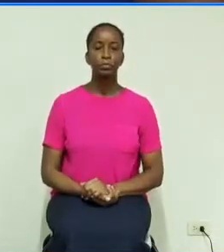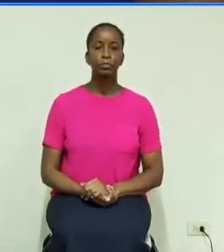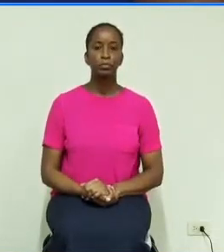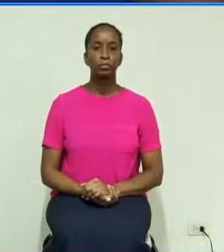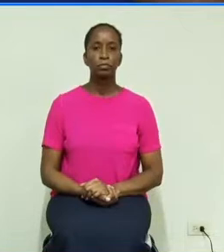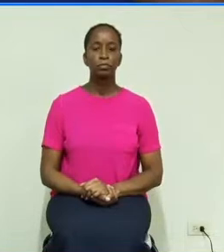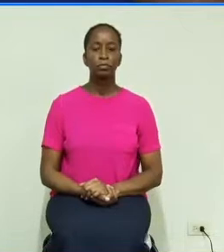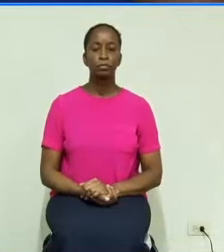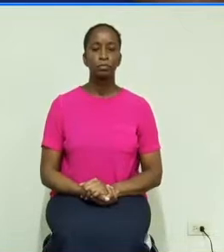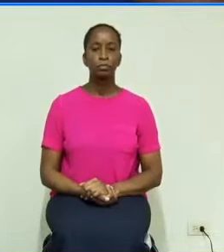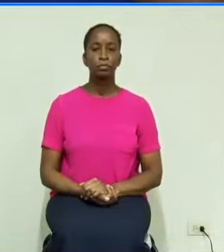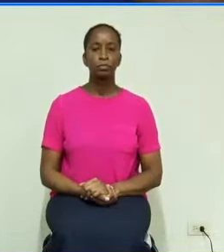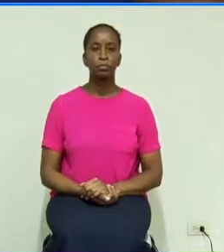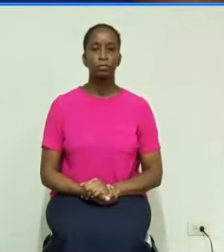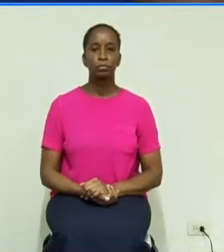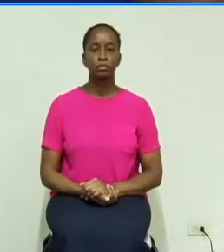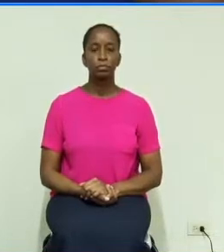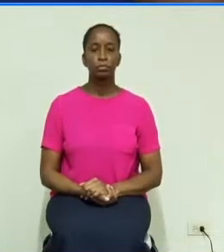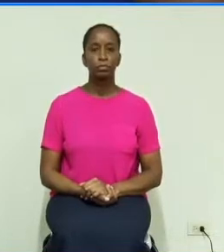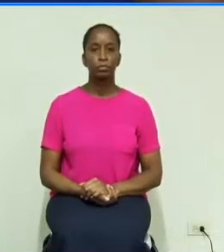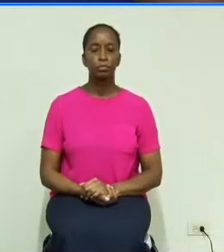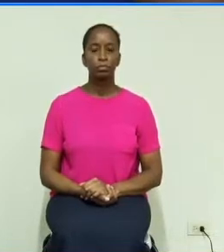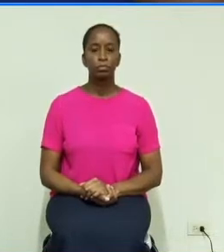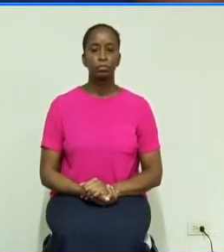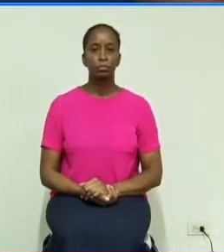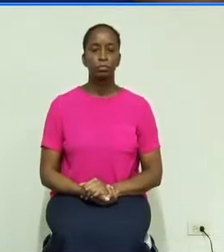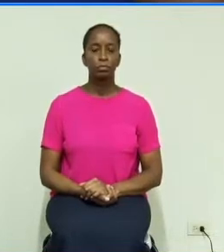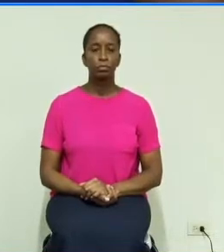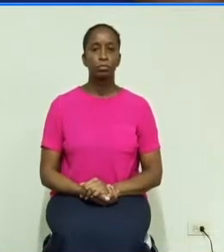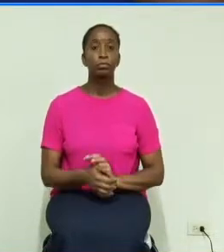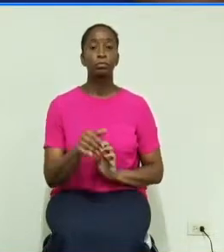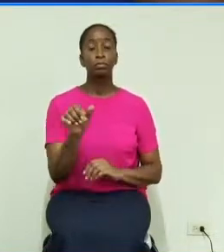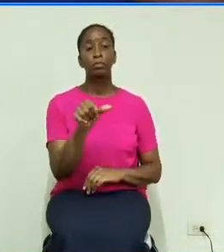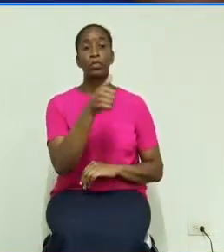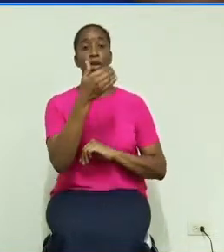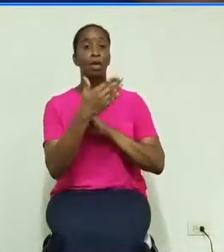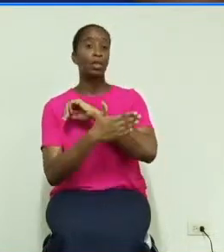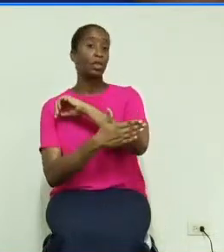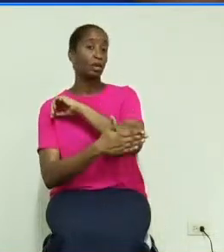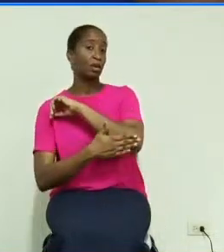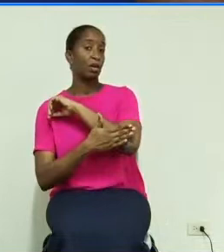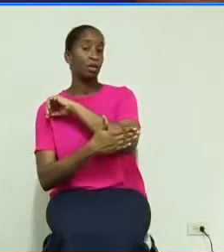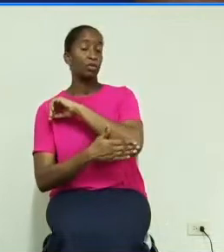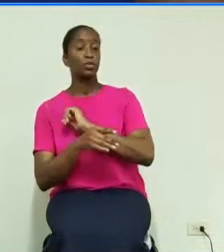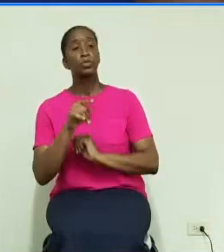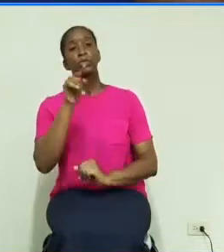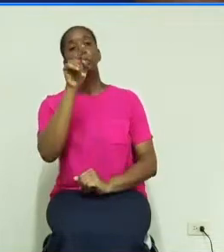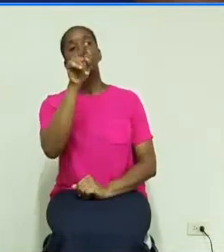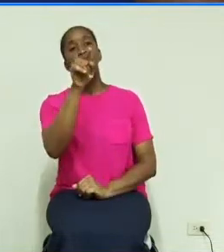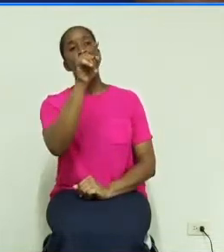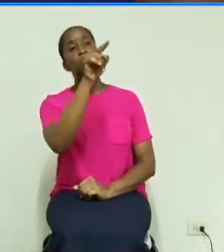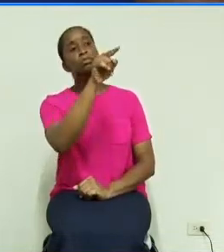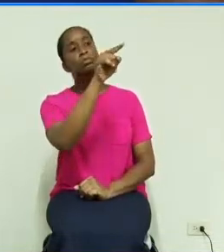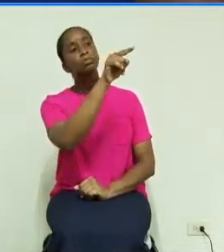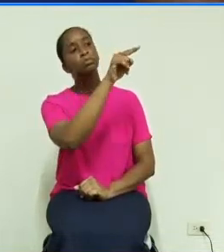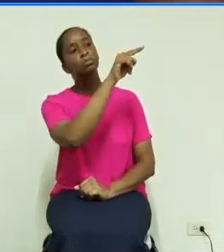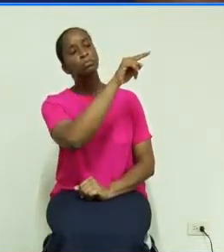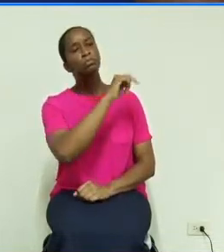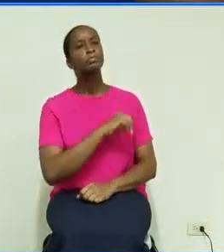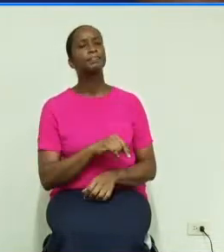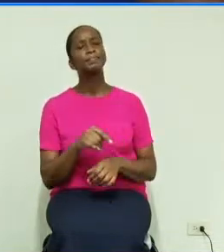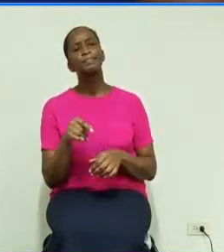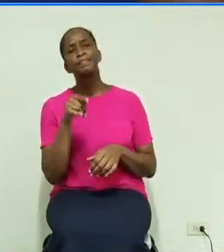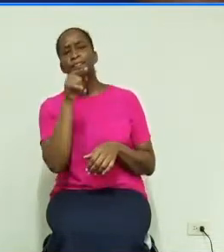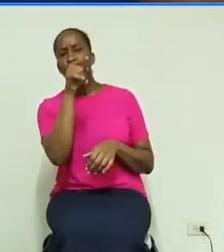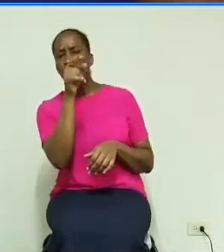other countries, we can learn from them what works and what hasn't worked, what may work with a bit of tweaking